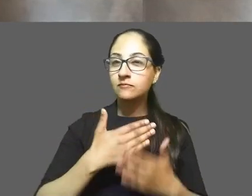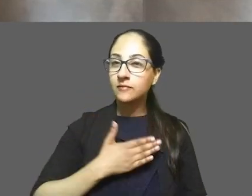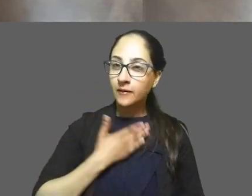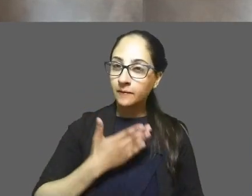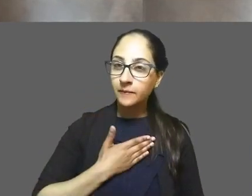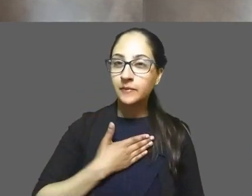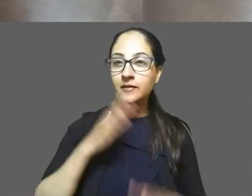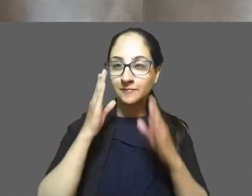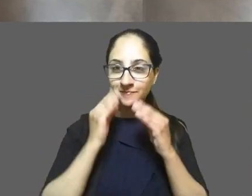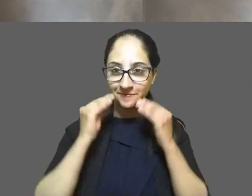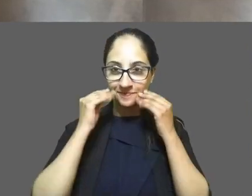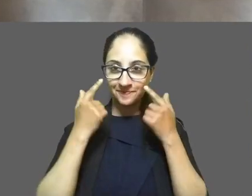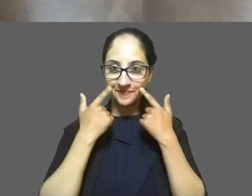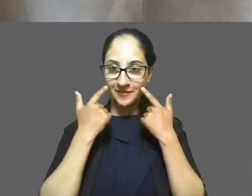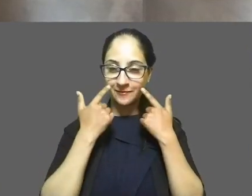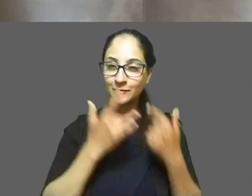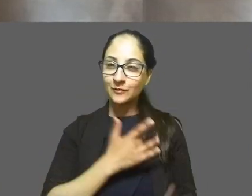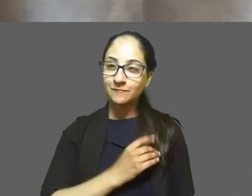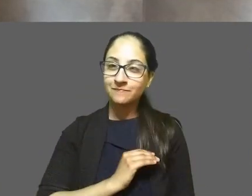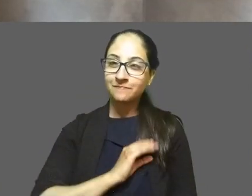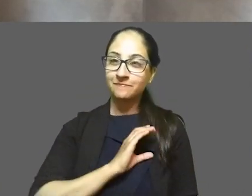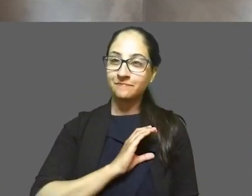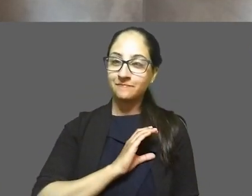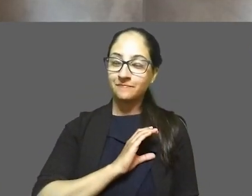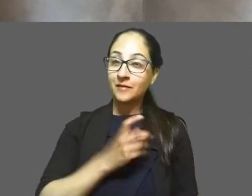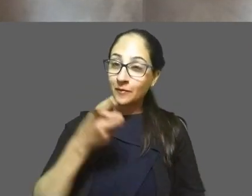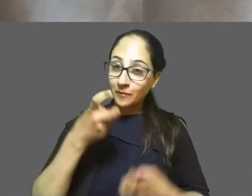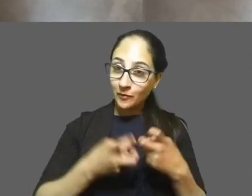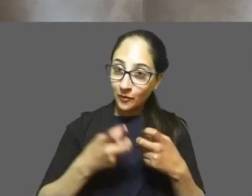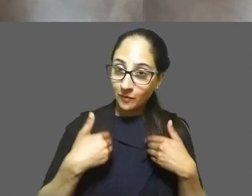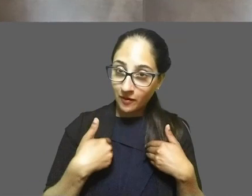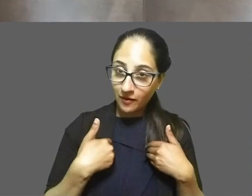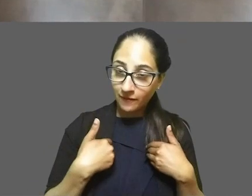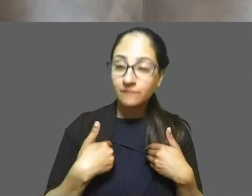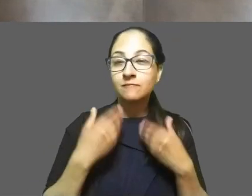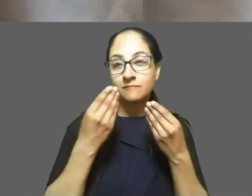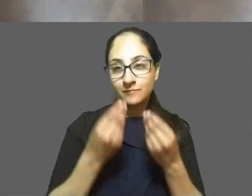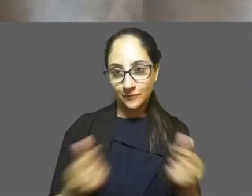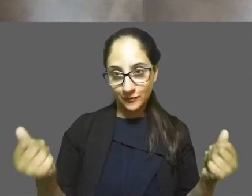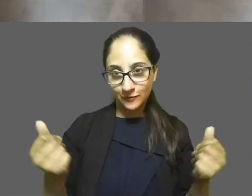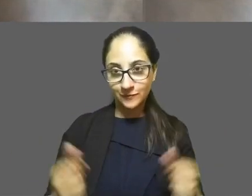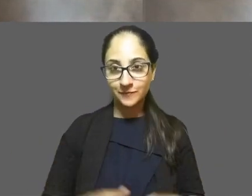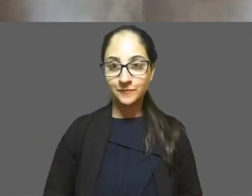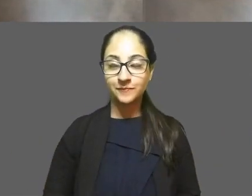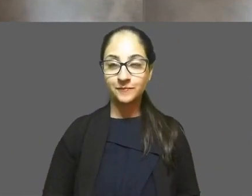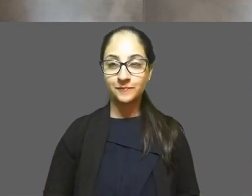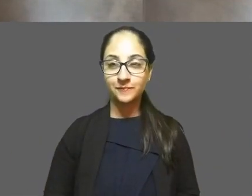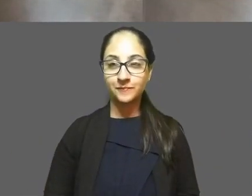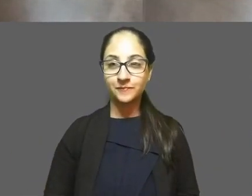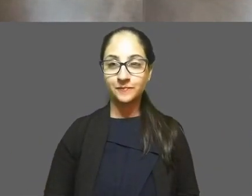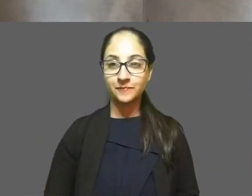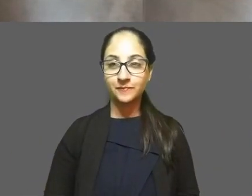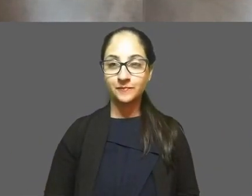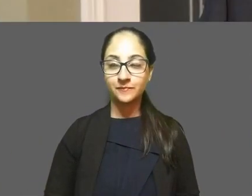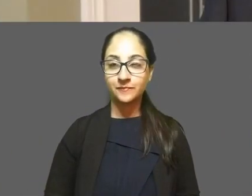et d'abondance, que la joie émane de votre cœur et que toutes vos difficultés